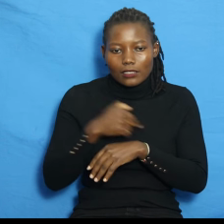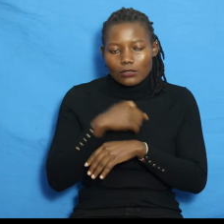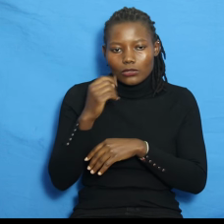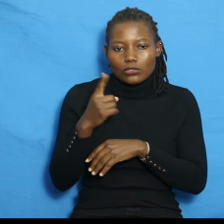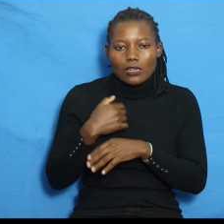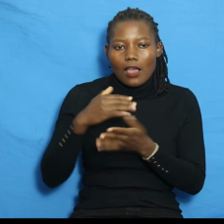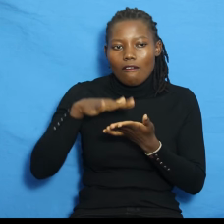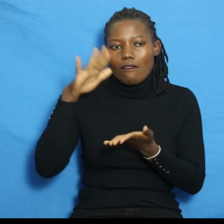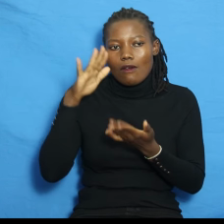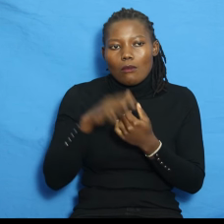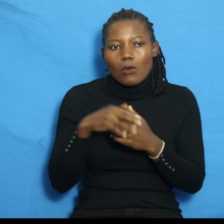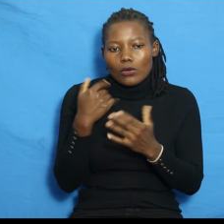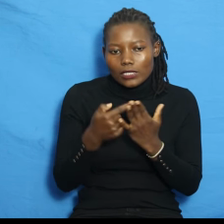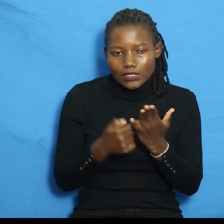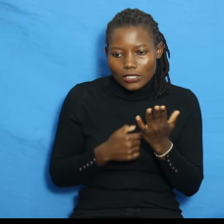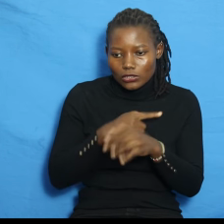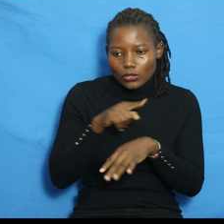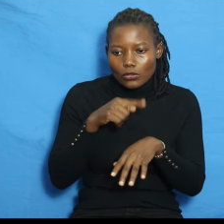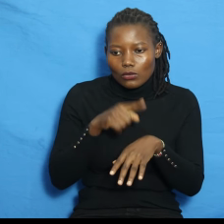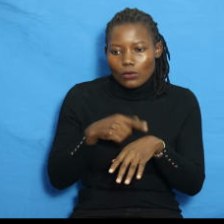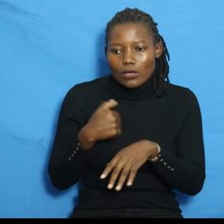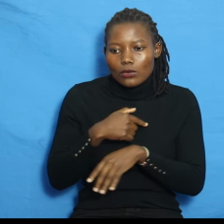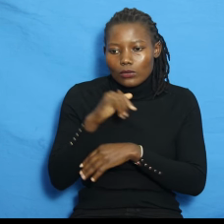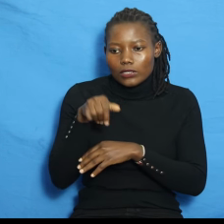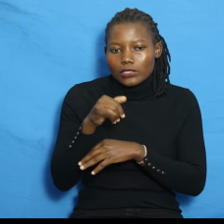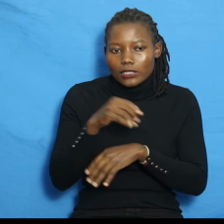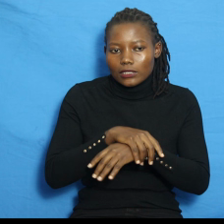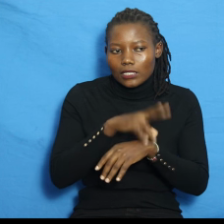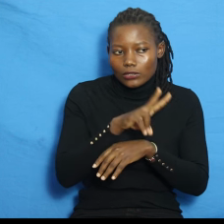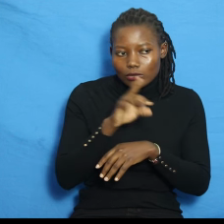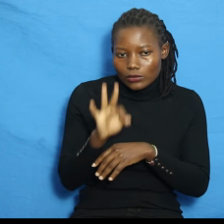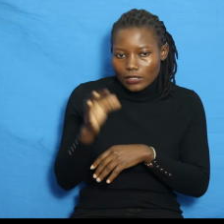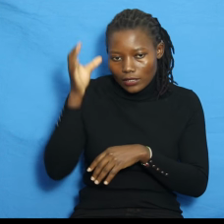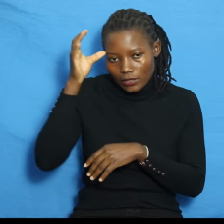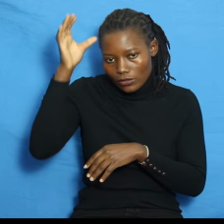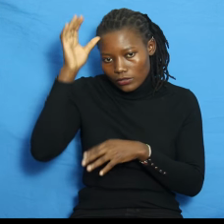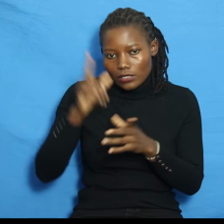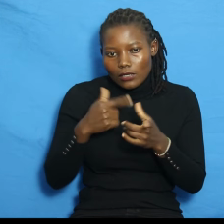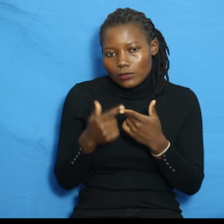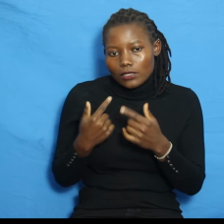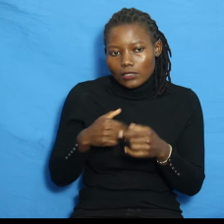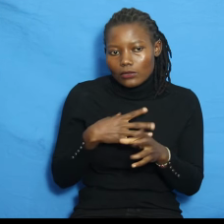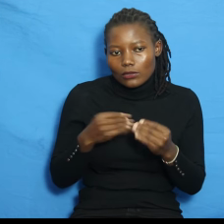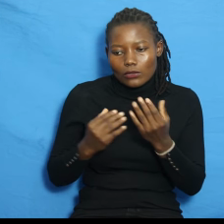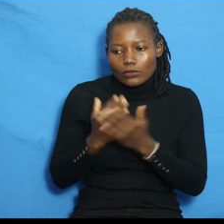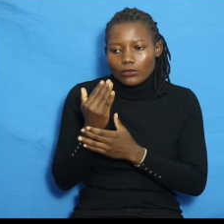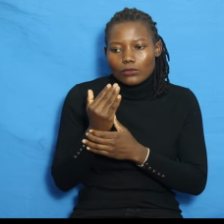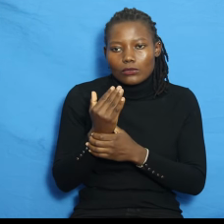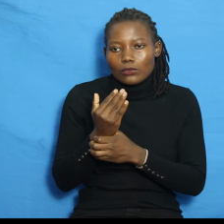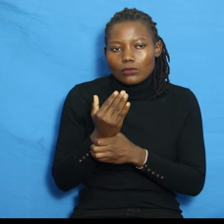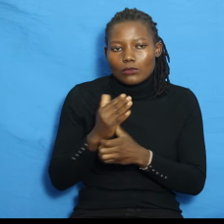have more discussions when we just get two or three concepts and we go through them in a bit more